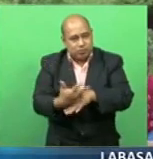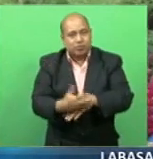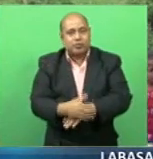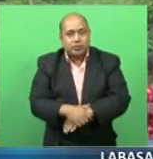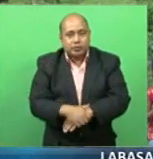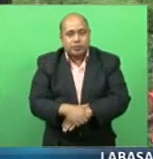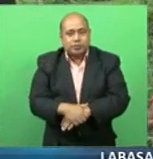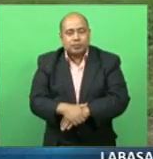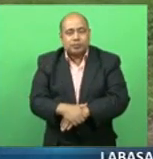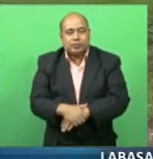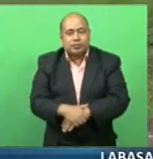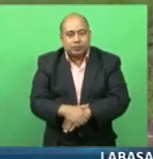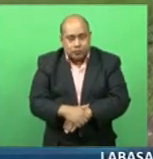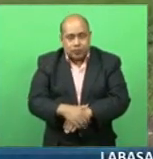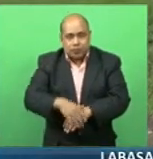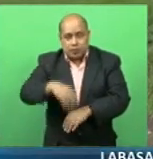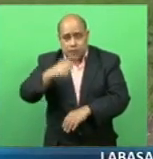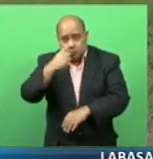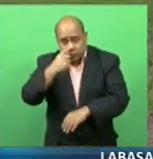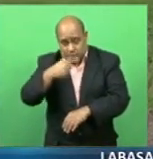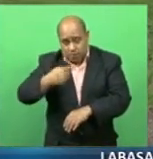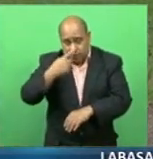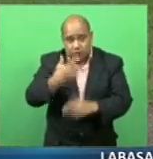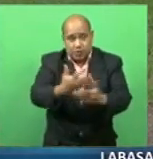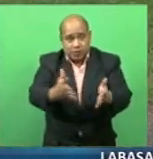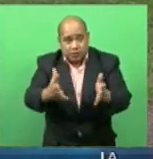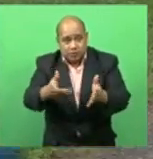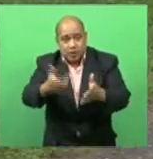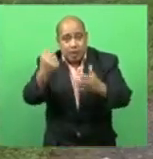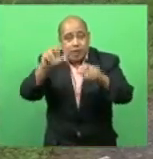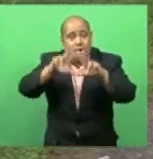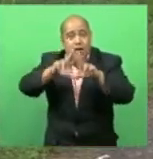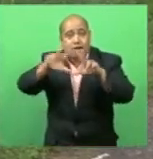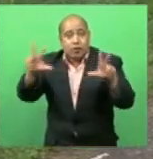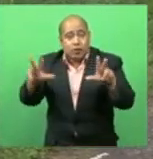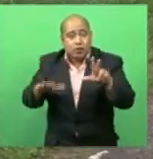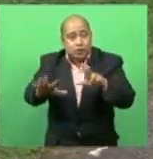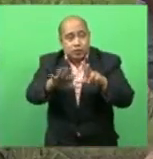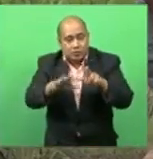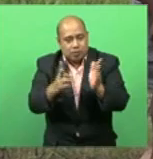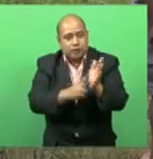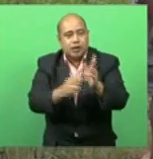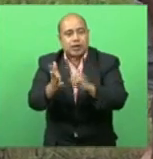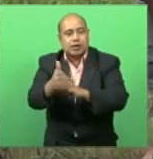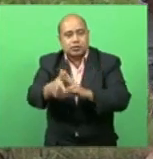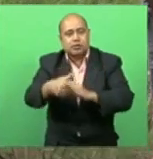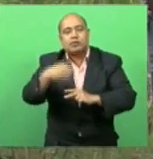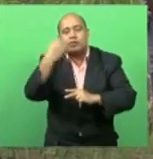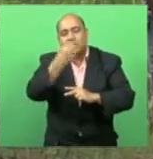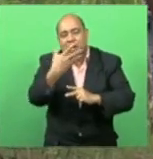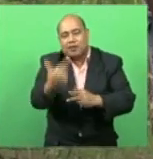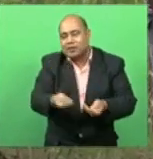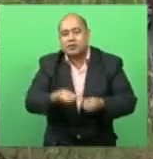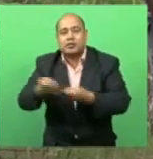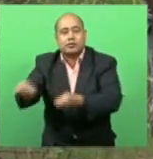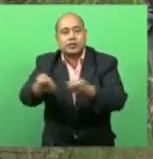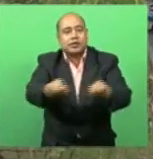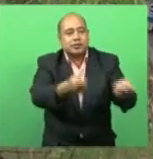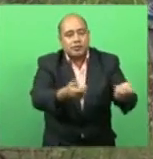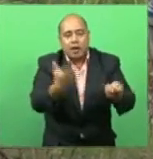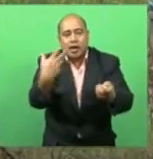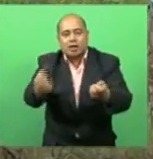of Vunivangi settlement in Riketi, Madhuwata, and assistance in the form of food supplies have been pouring in from various businesses